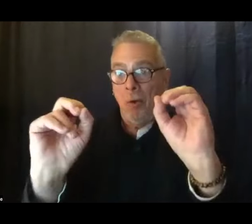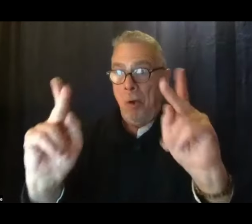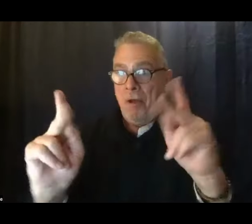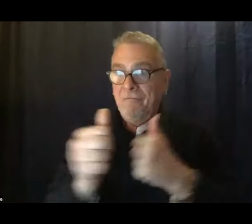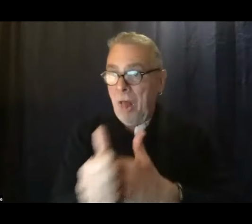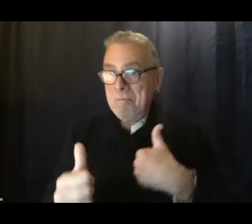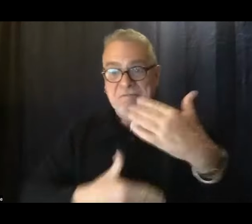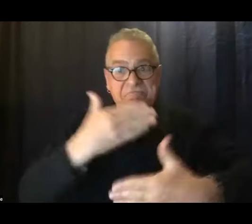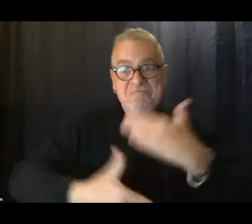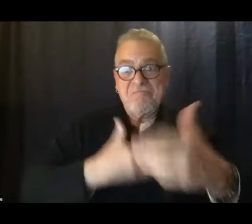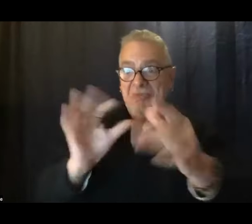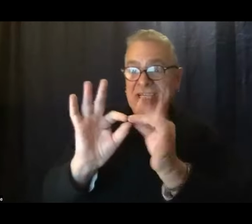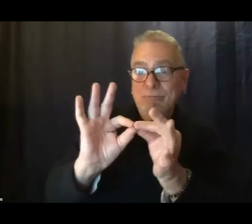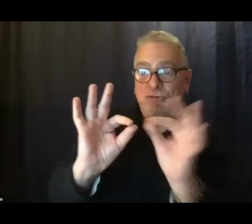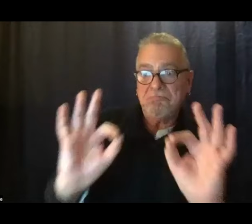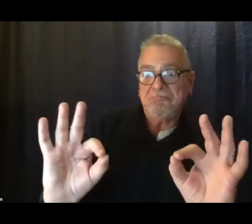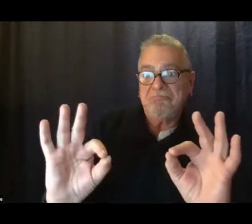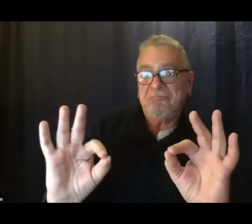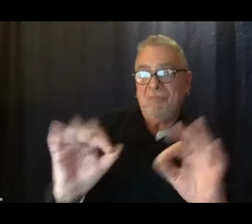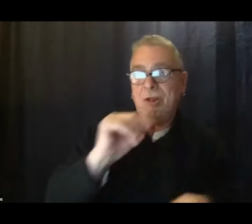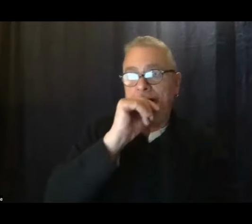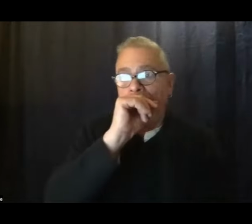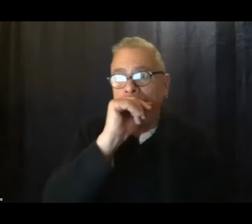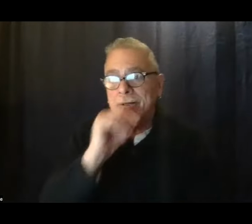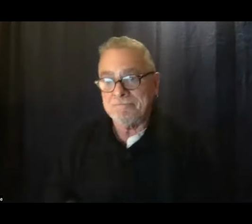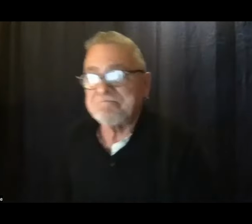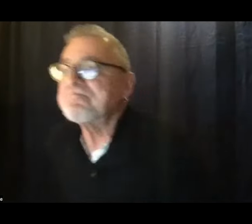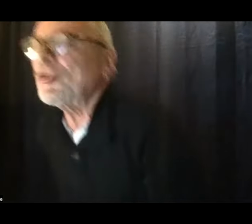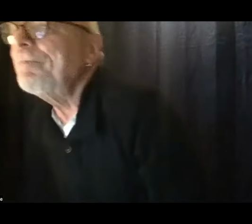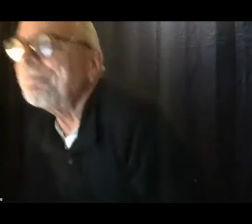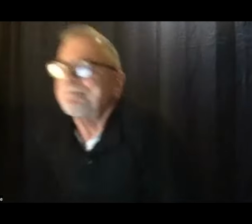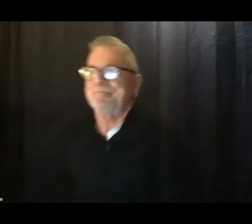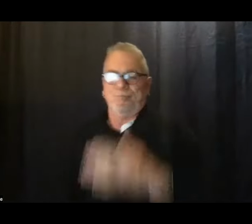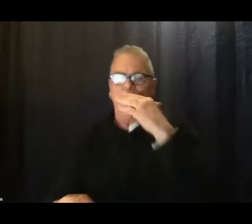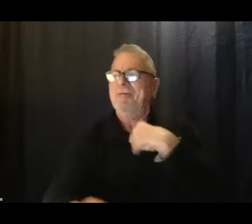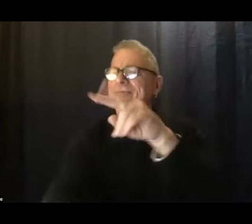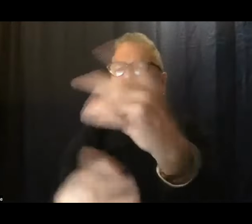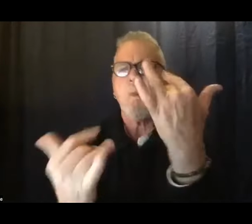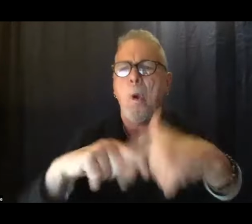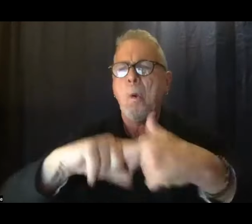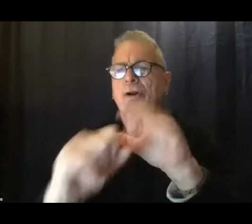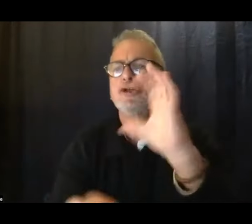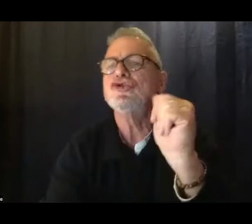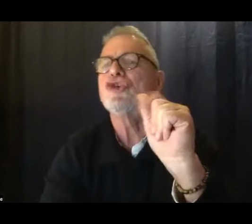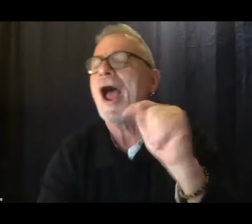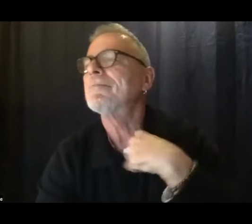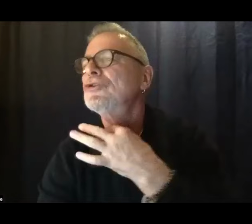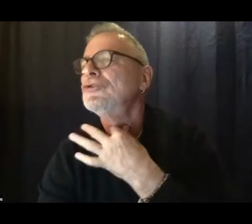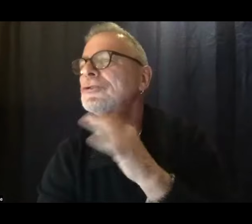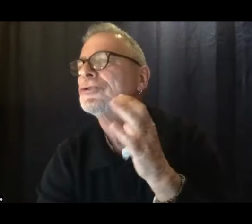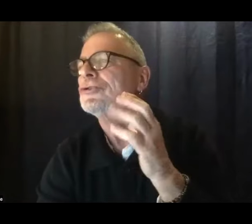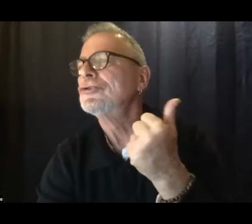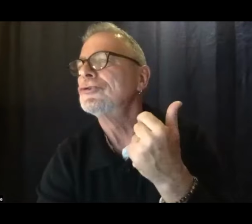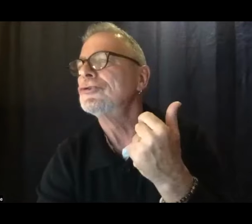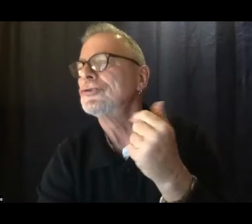you. I'm looking at the time now. We're just coming up on 9 o'clock. So I hope everyone is good. The interpreters still follow me. Don't check me in there. I